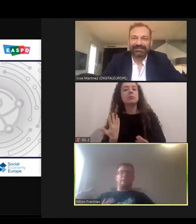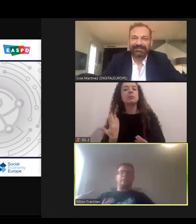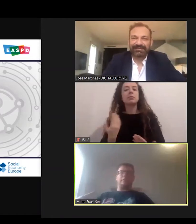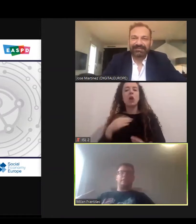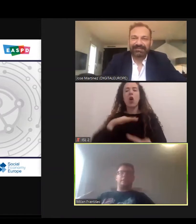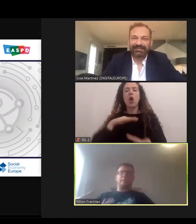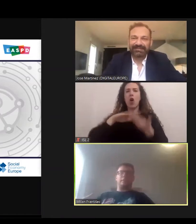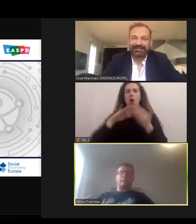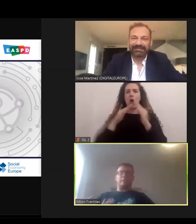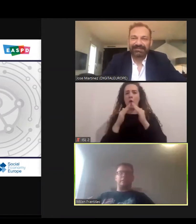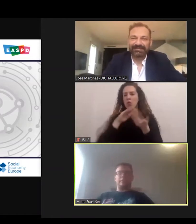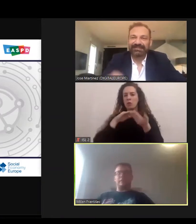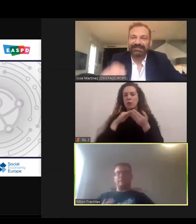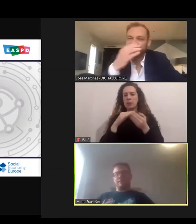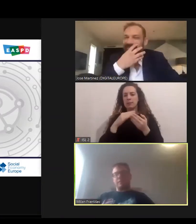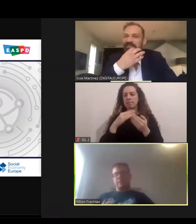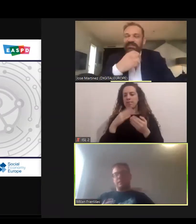at the university?